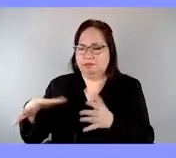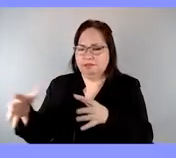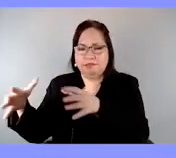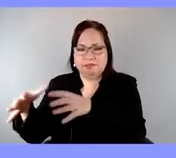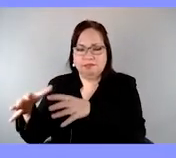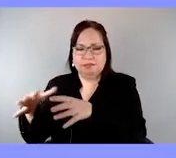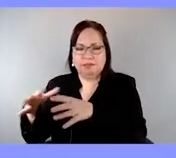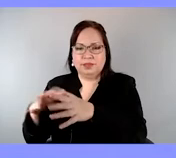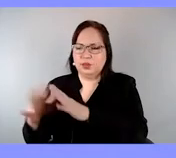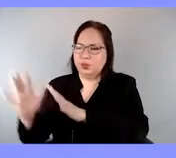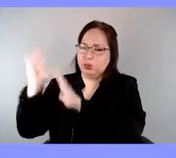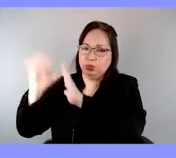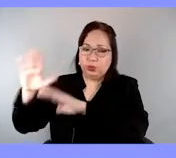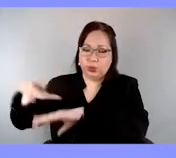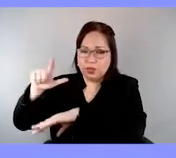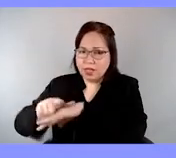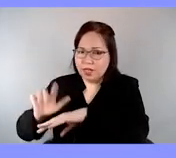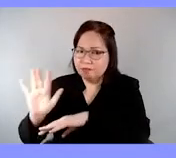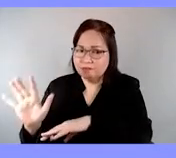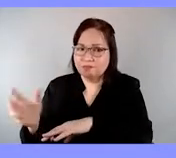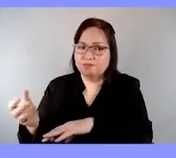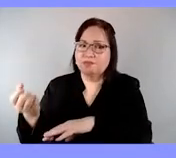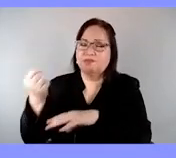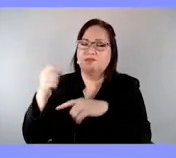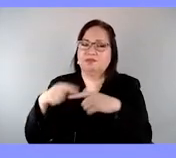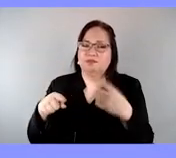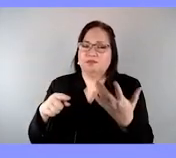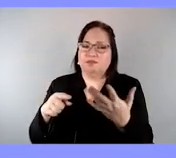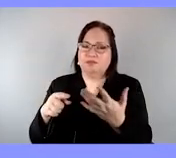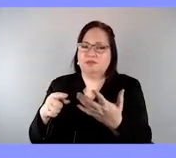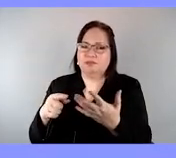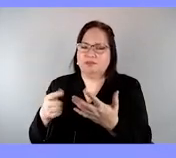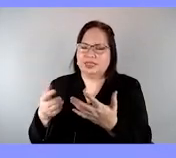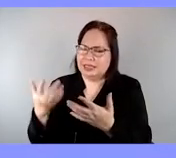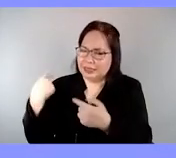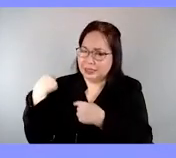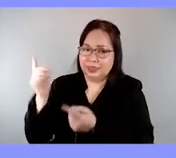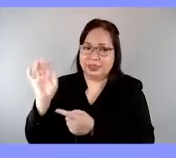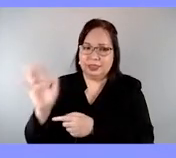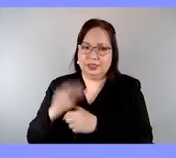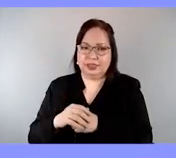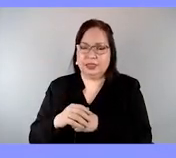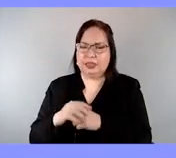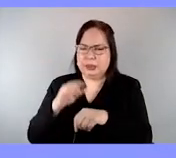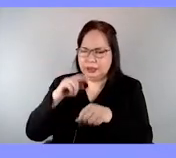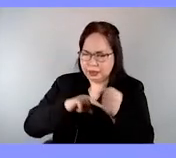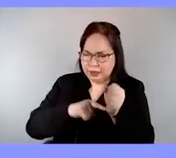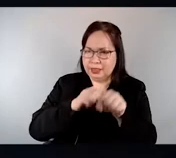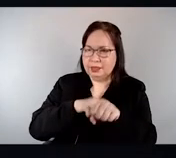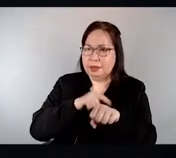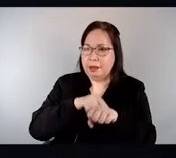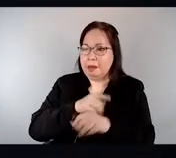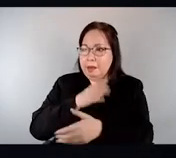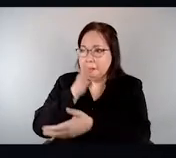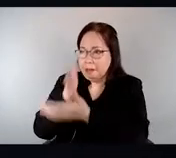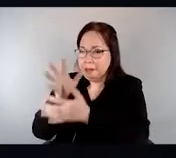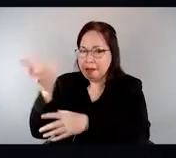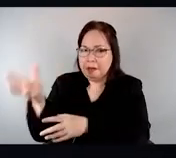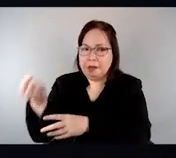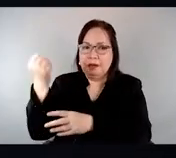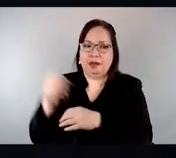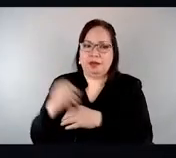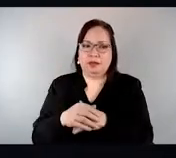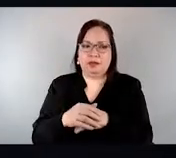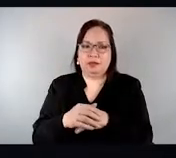of ancestral lands, ancestral domains, no? At the point of conquest, through a legal